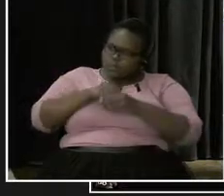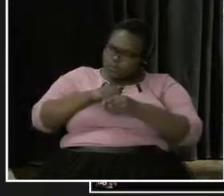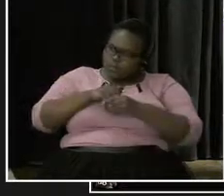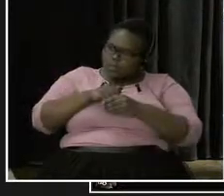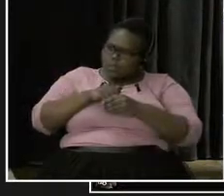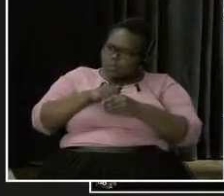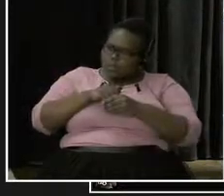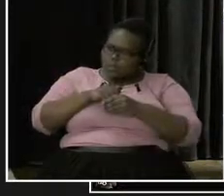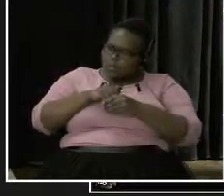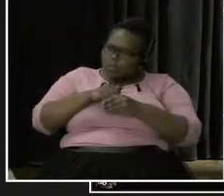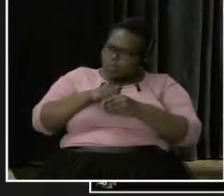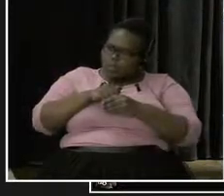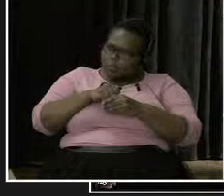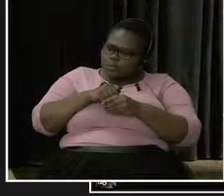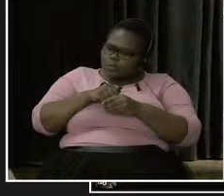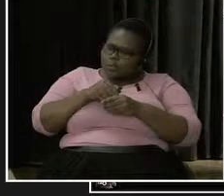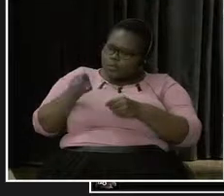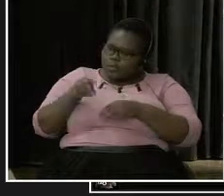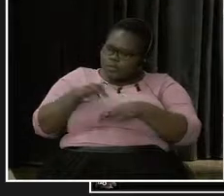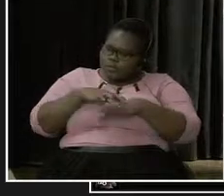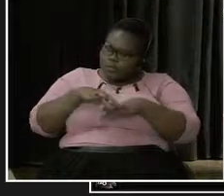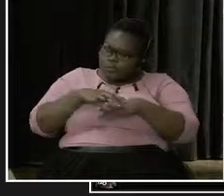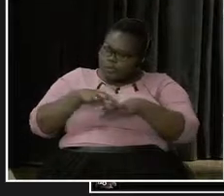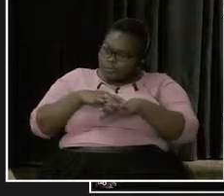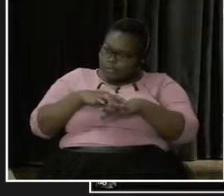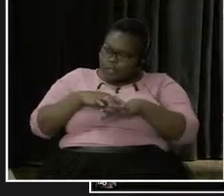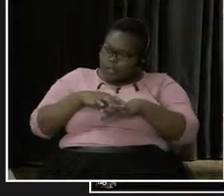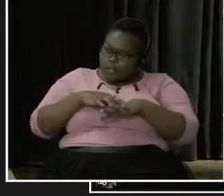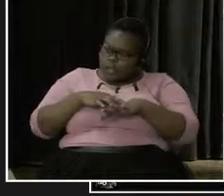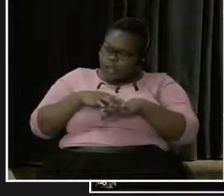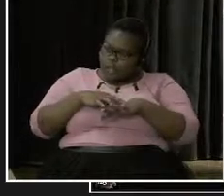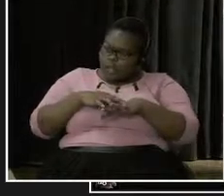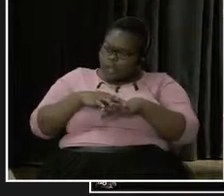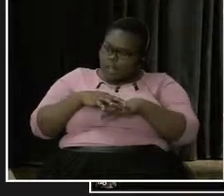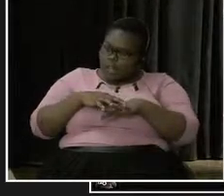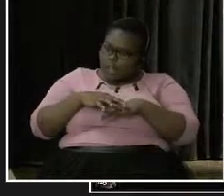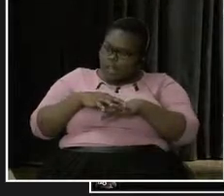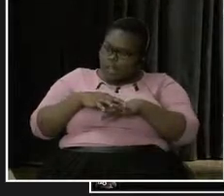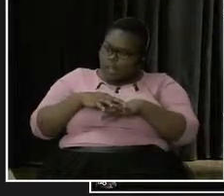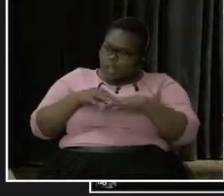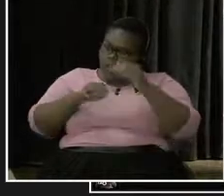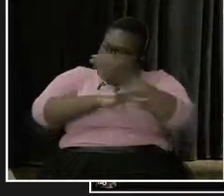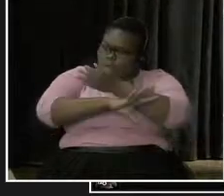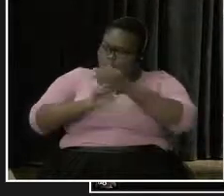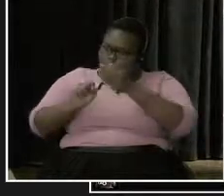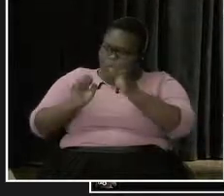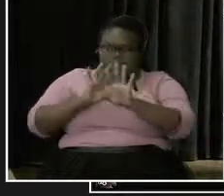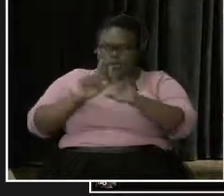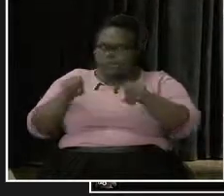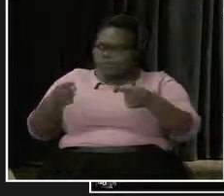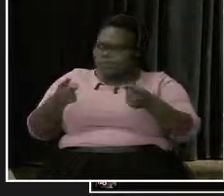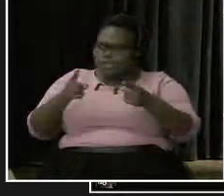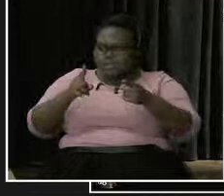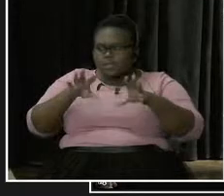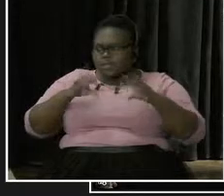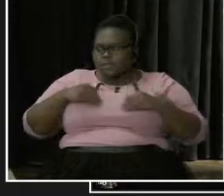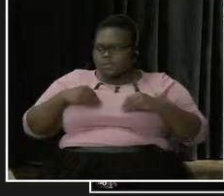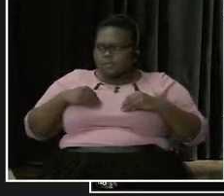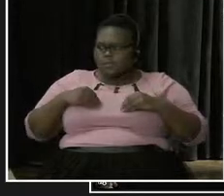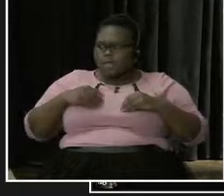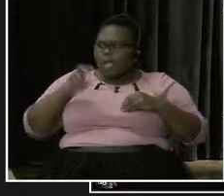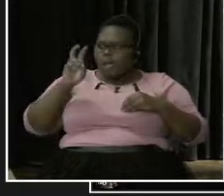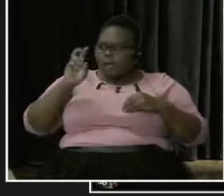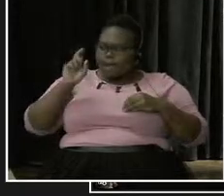were the cause of that racial unrest, or that unrest is just unacceptable and she must withdraw. Not by